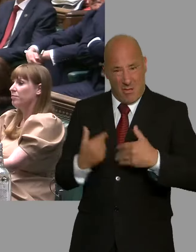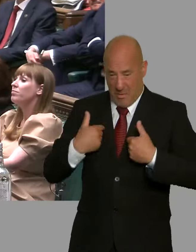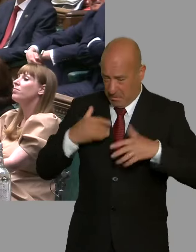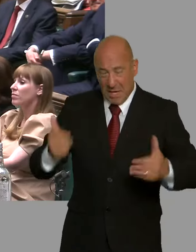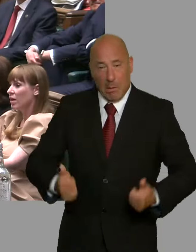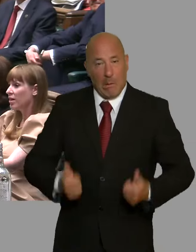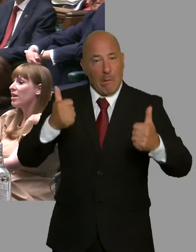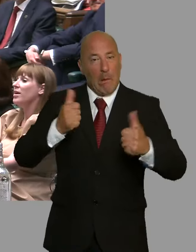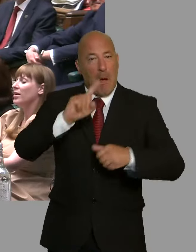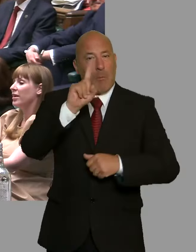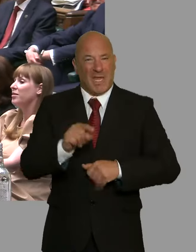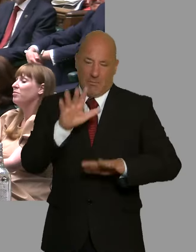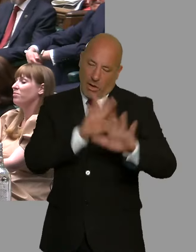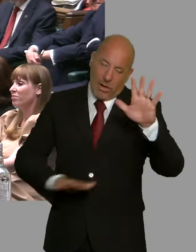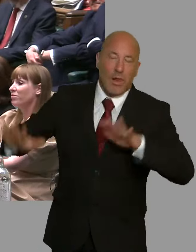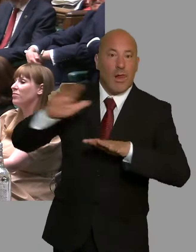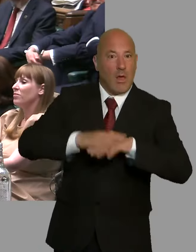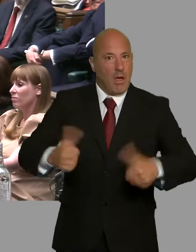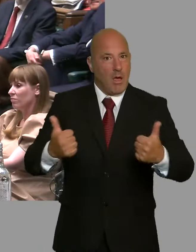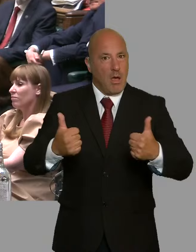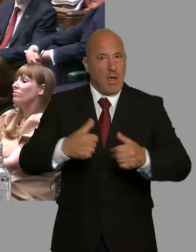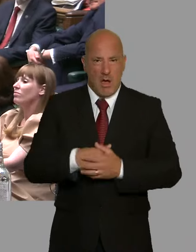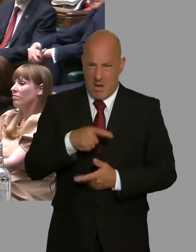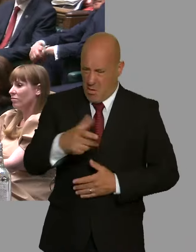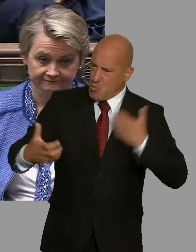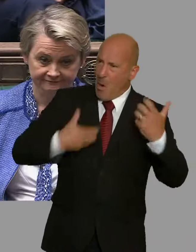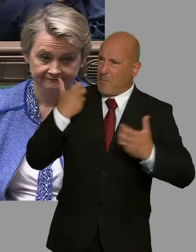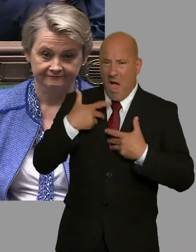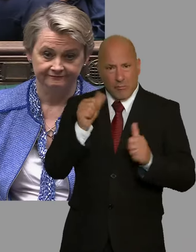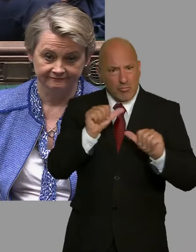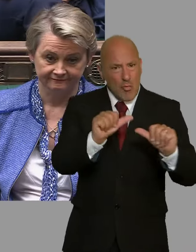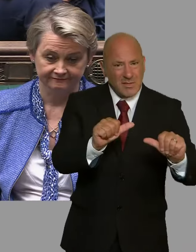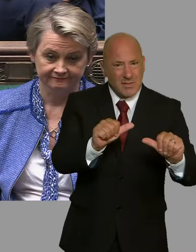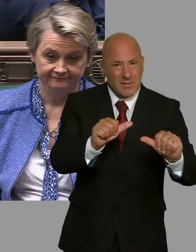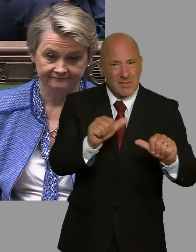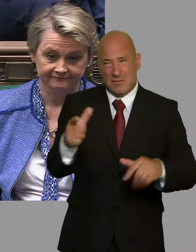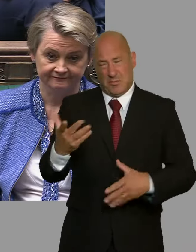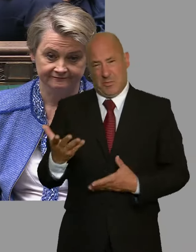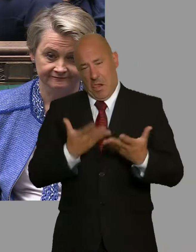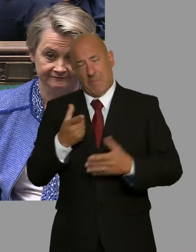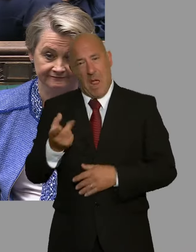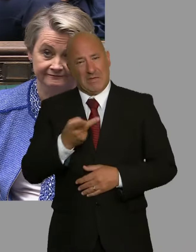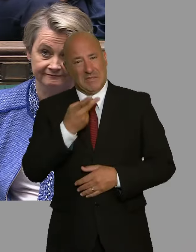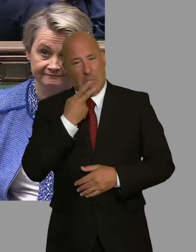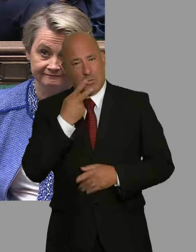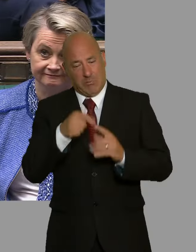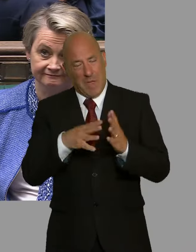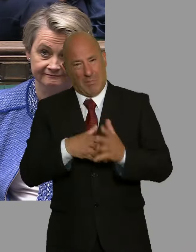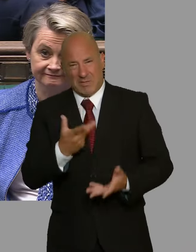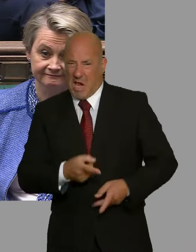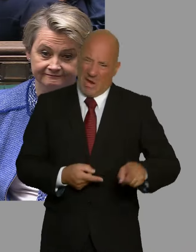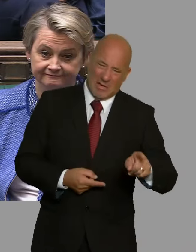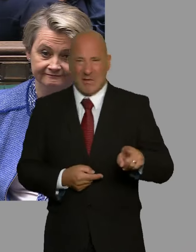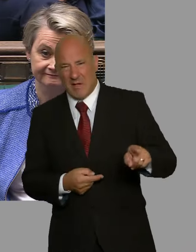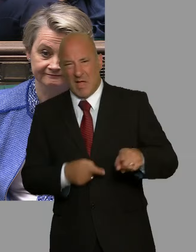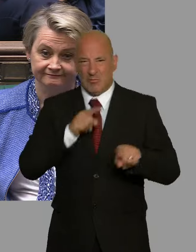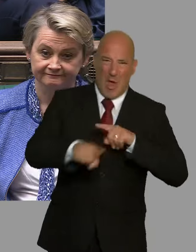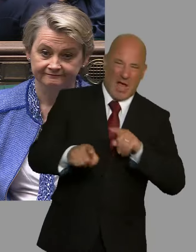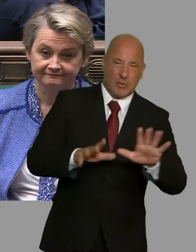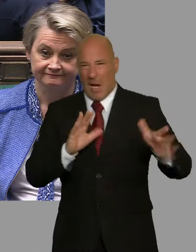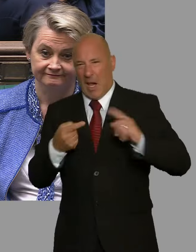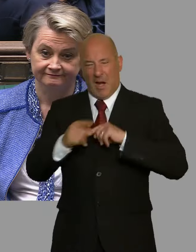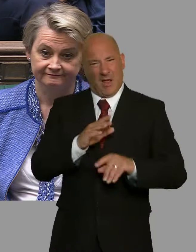million new homes, reforming our planning system, putting £7 billion into our economy, and bringing forward our employment rights bill, which is